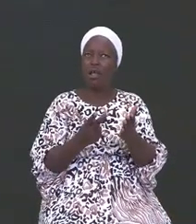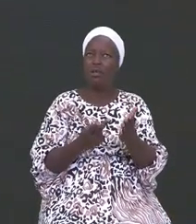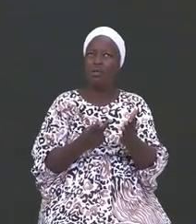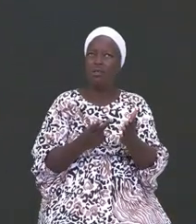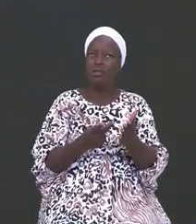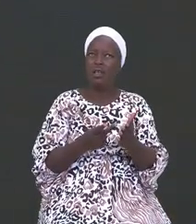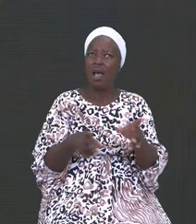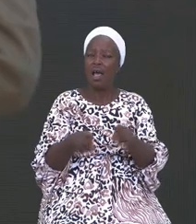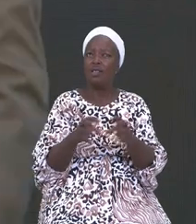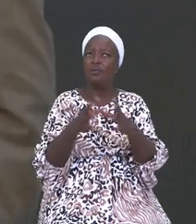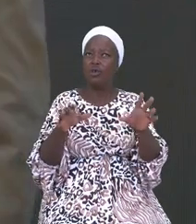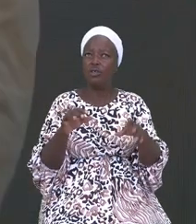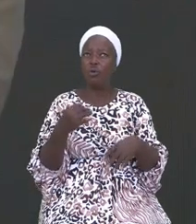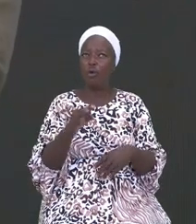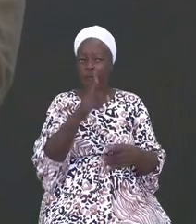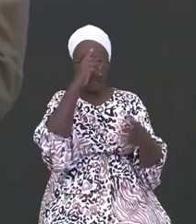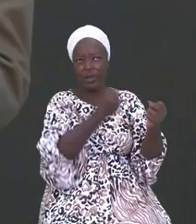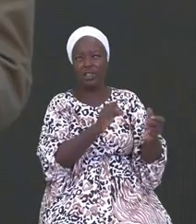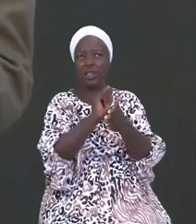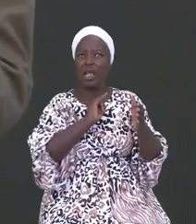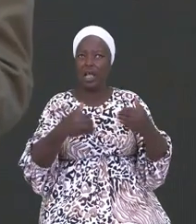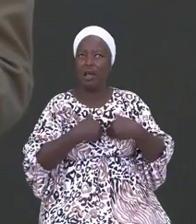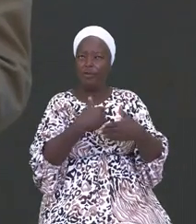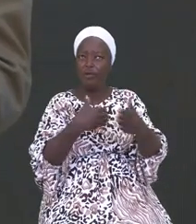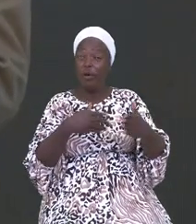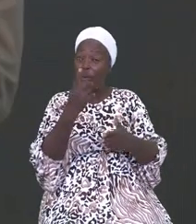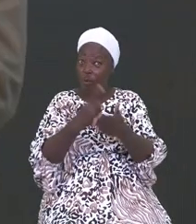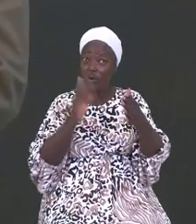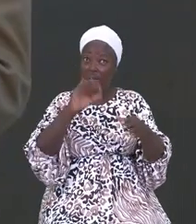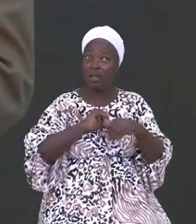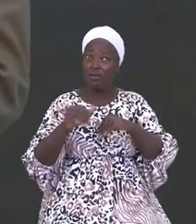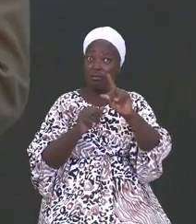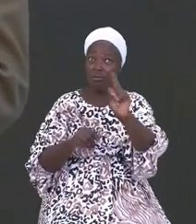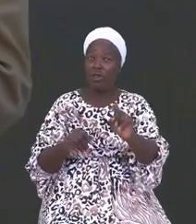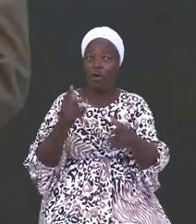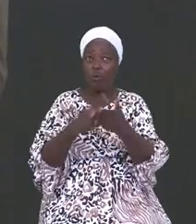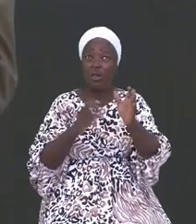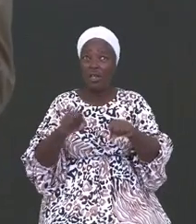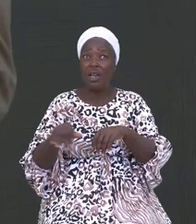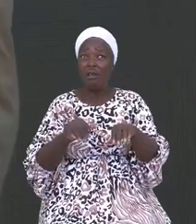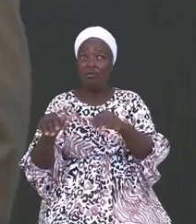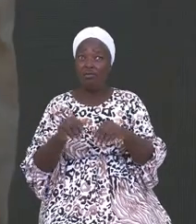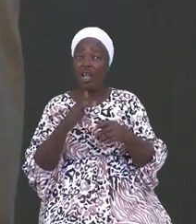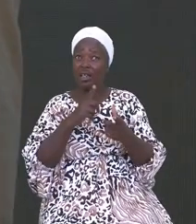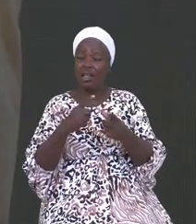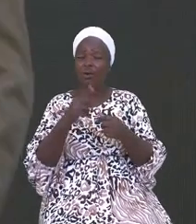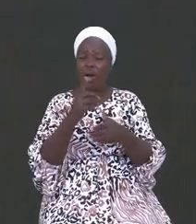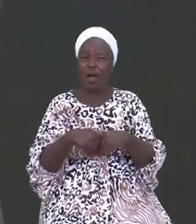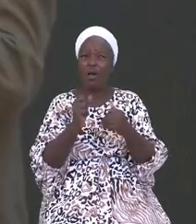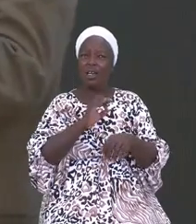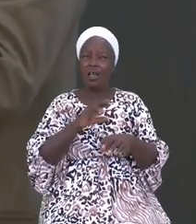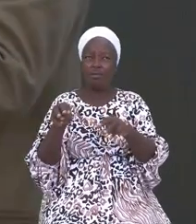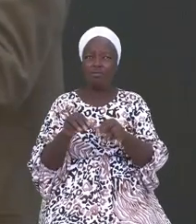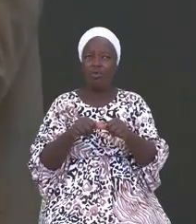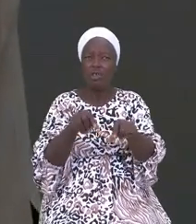as much of faith as I had before, what will I do? What will I attempt? And how will I go on in